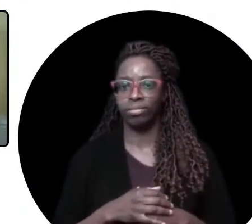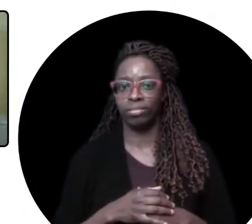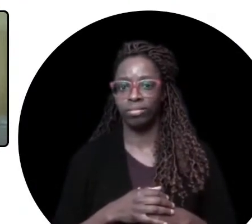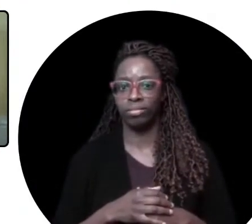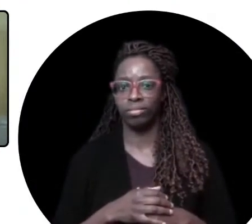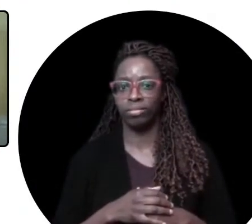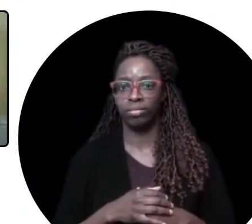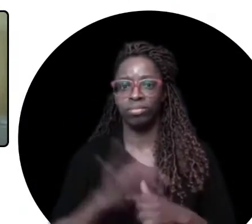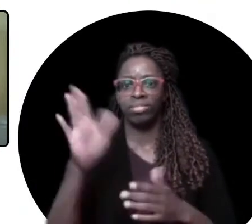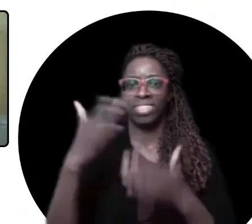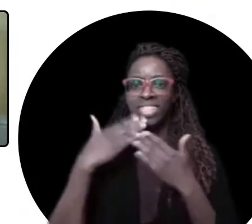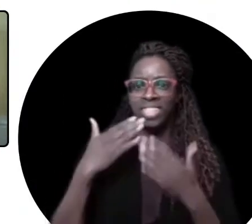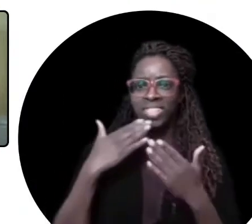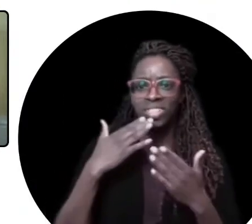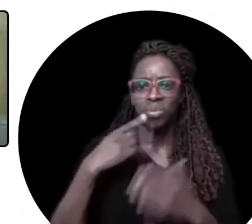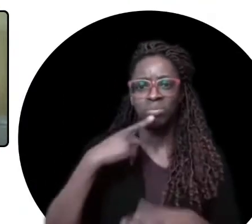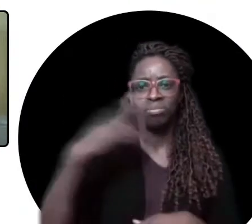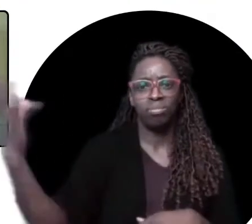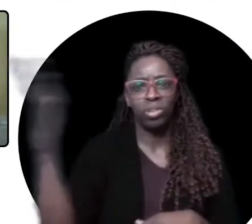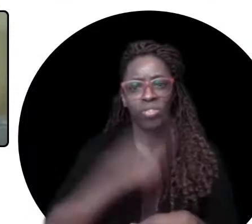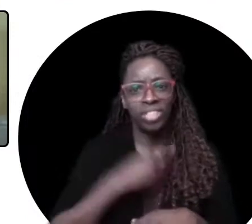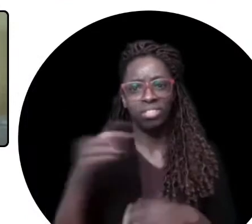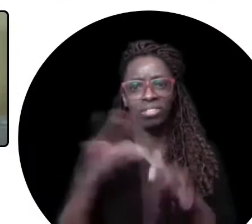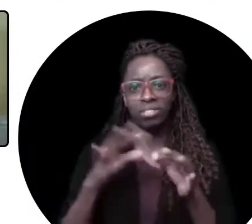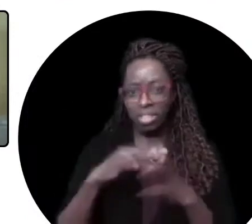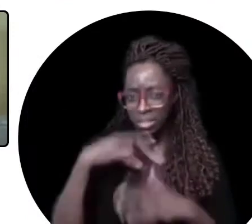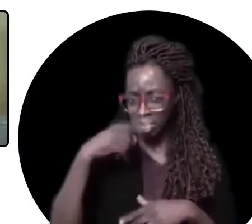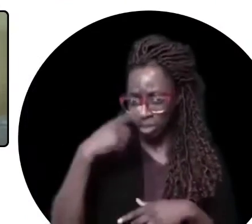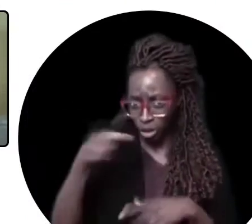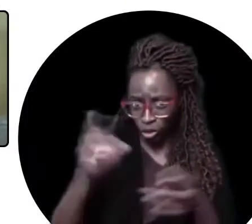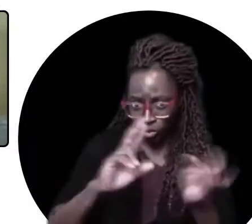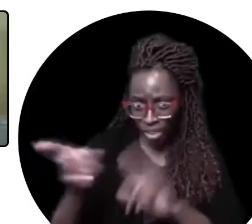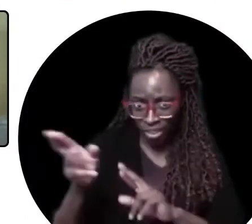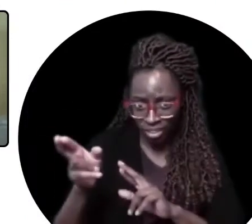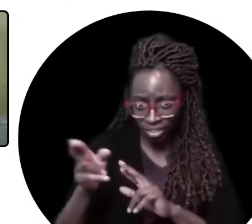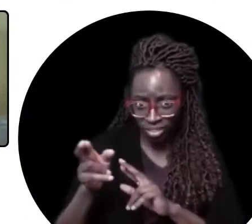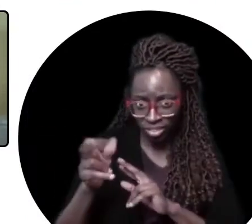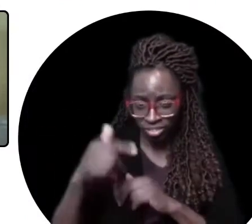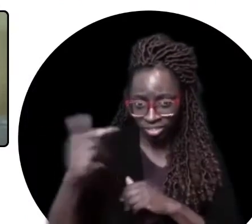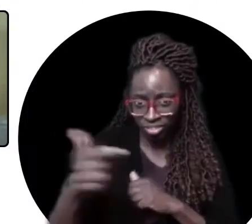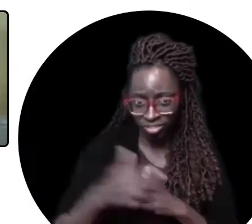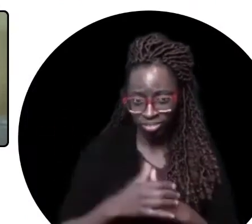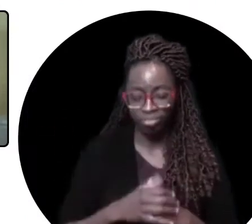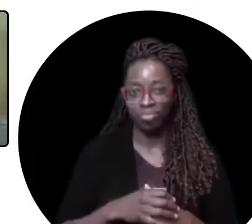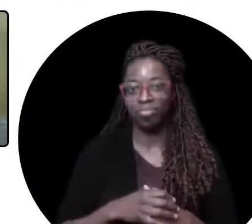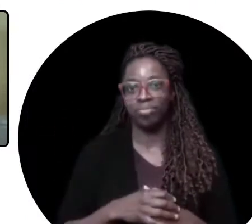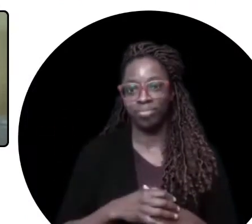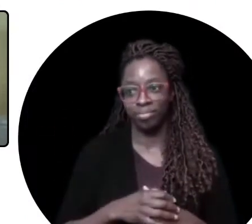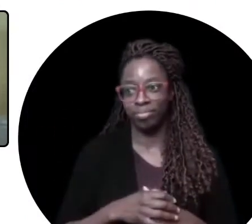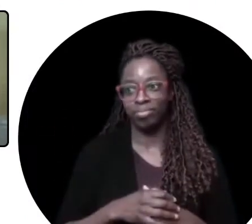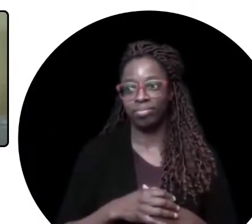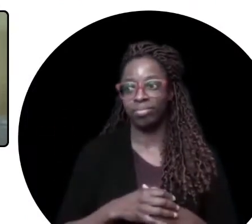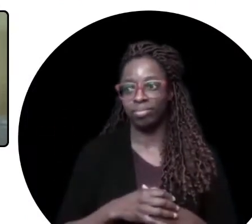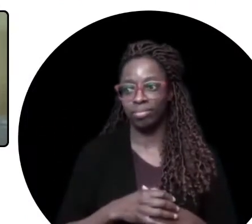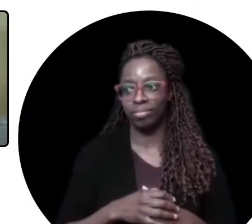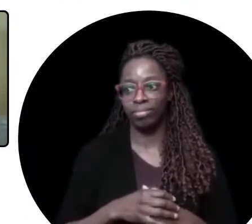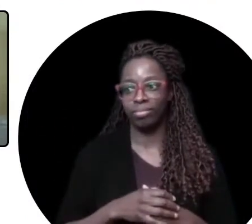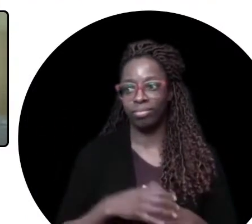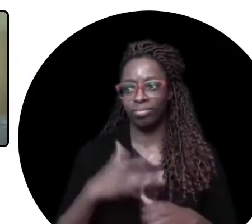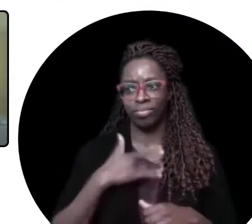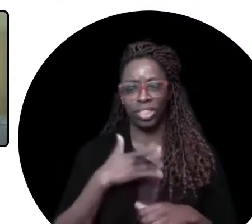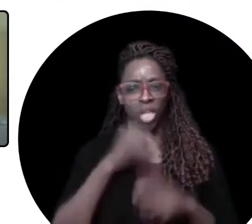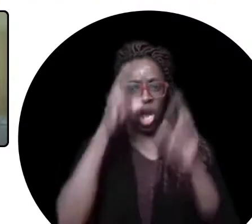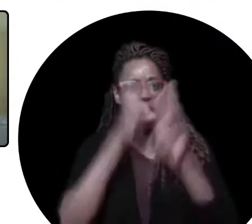Everybody ready? I'm so honored and moved to be here. I'm coming to you from the territory